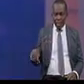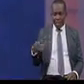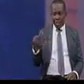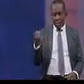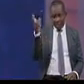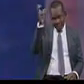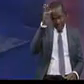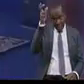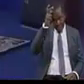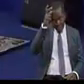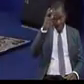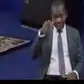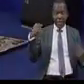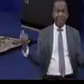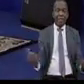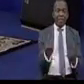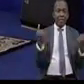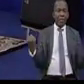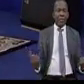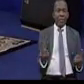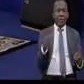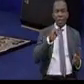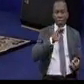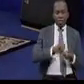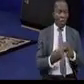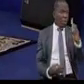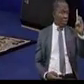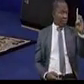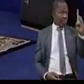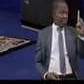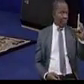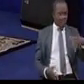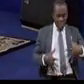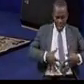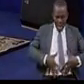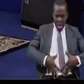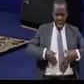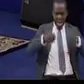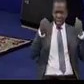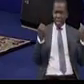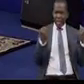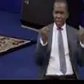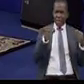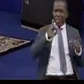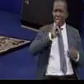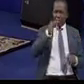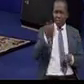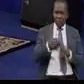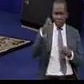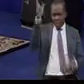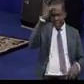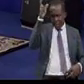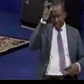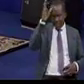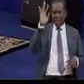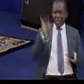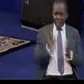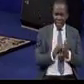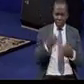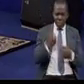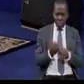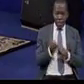is anger, anger comes from the devil, and it becomes too heavy, and you cannot run at